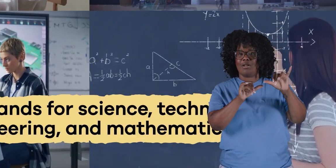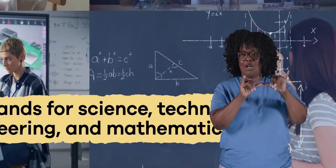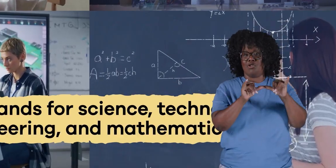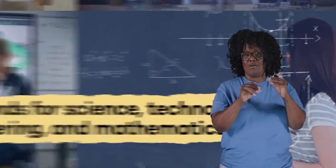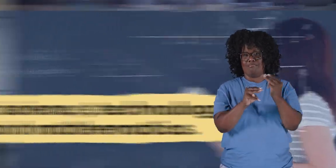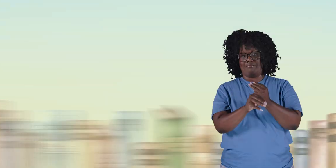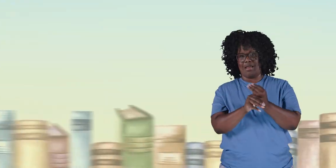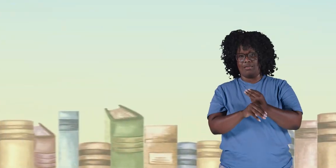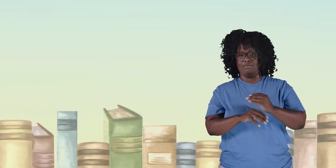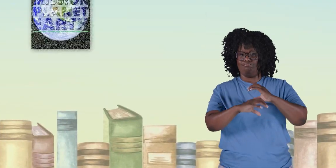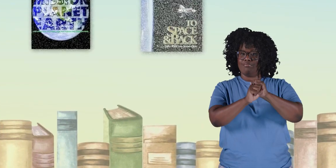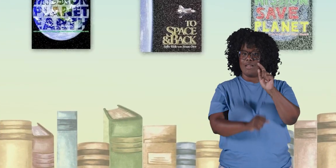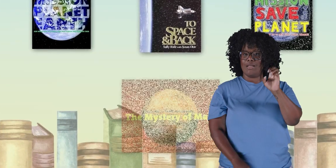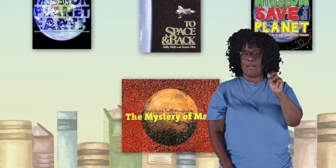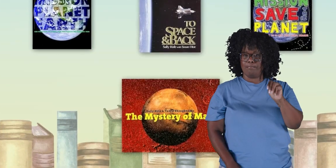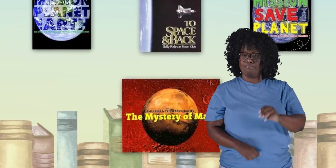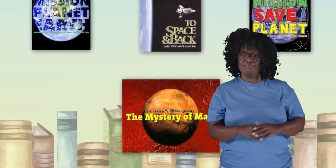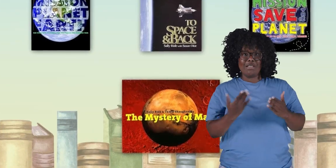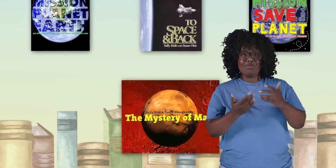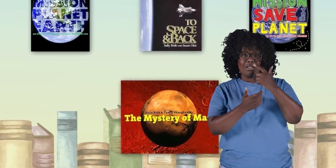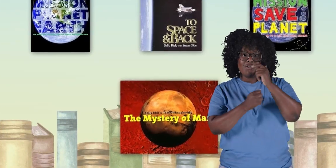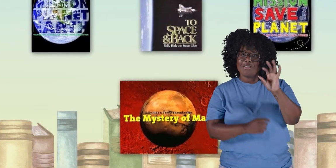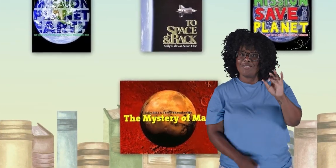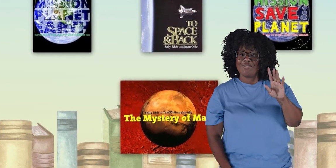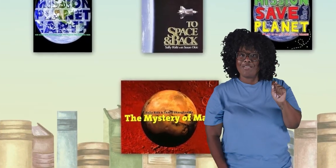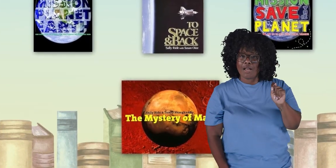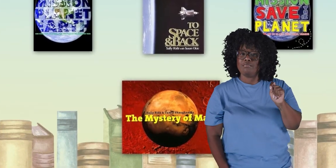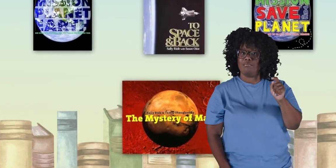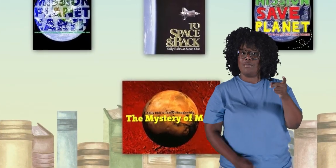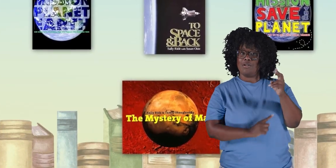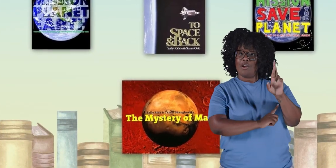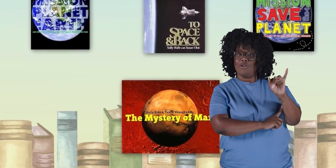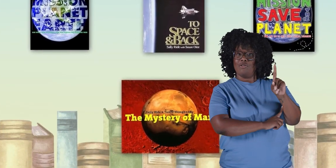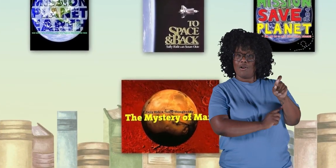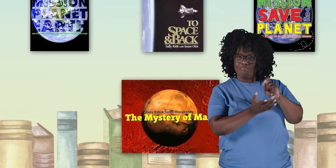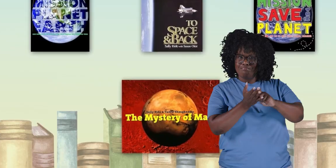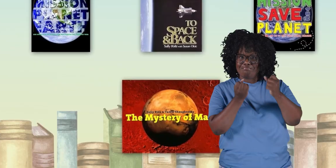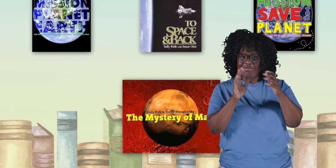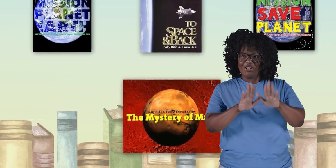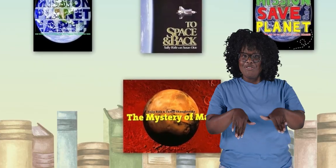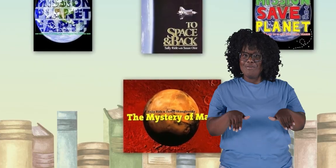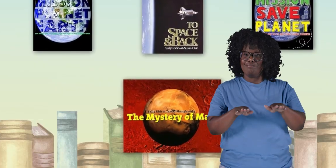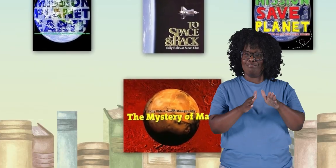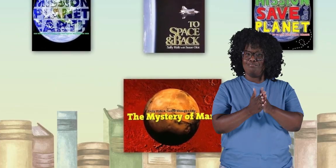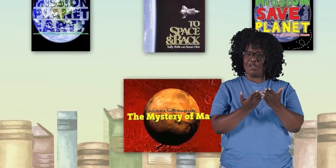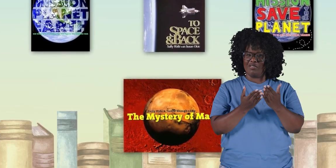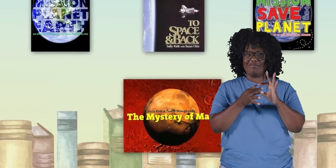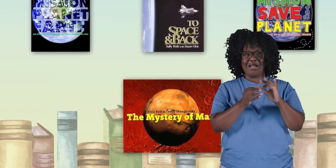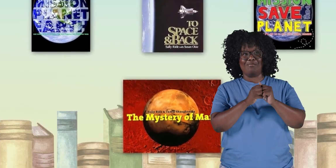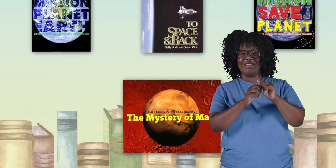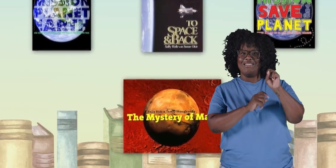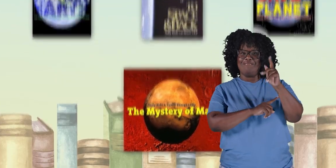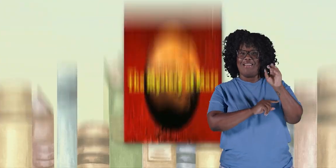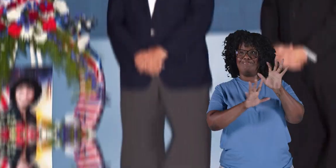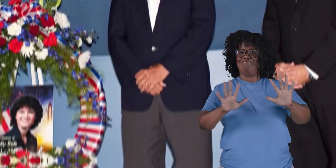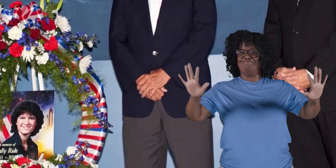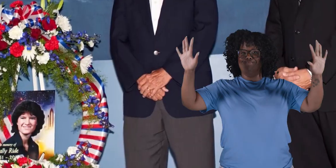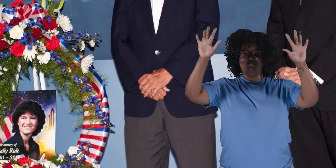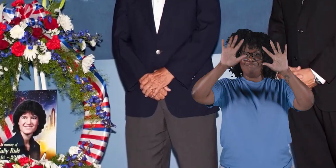Mathematics. Here's an interesting fact. Dr. Ride wrote many children's books about outer space.